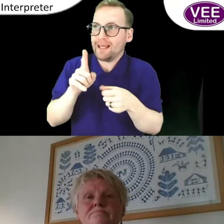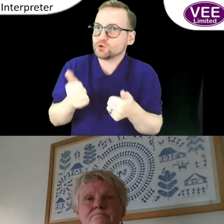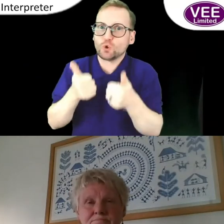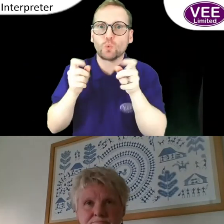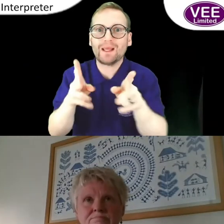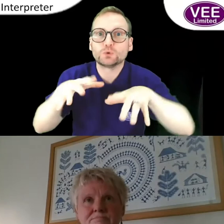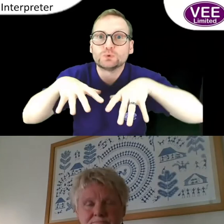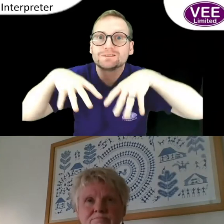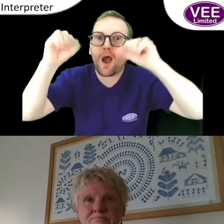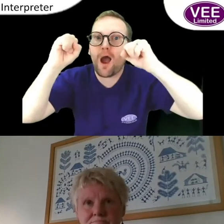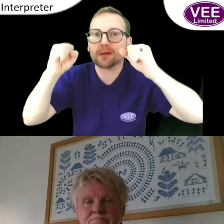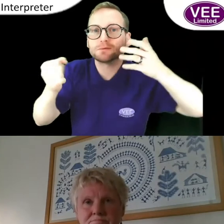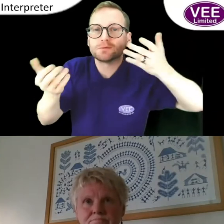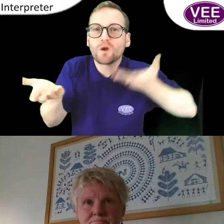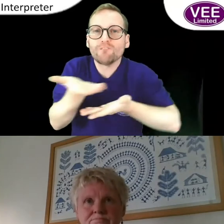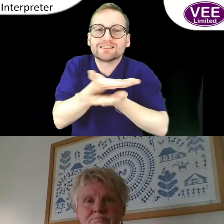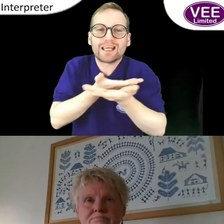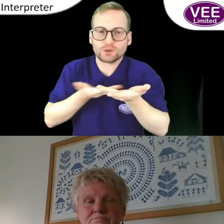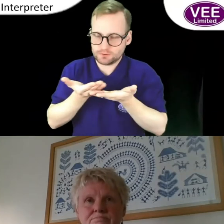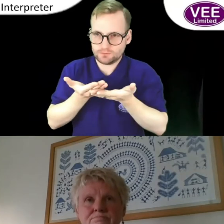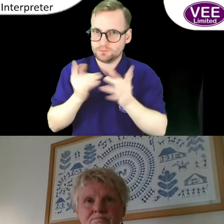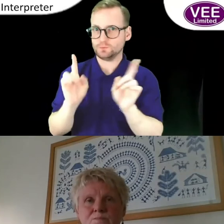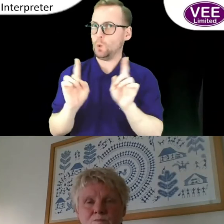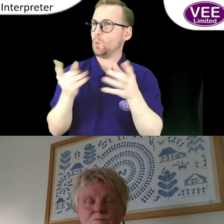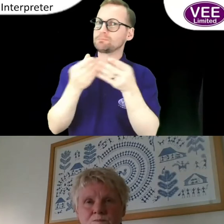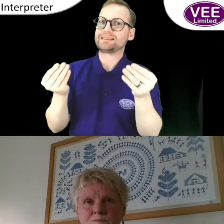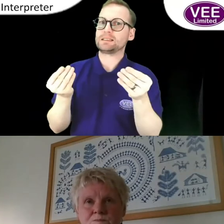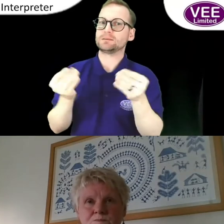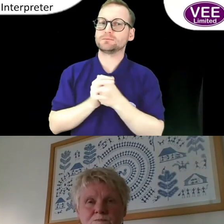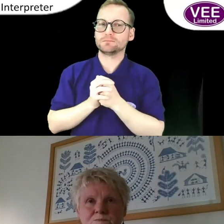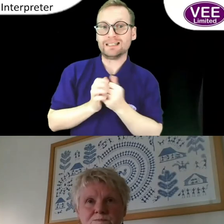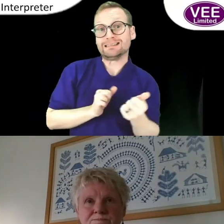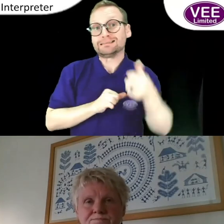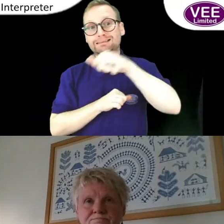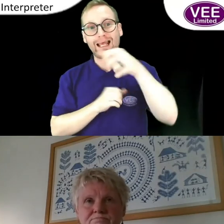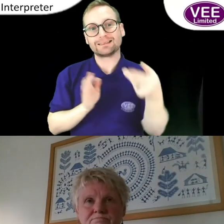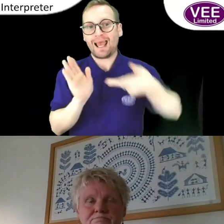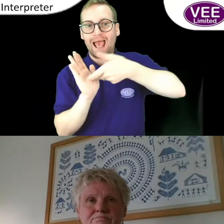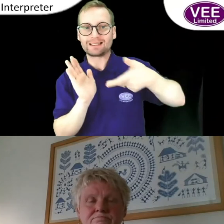conversations in our galleries about what's missing and what we need to do going forward, because we're very aware,